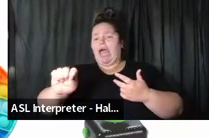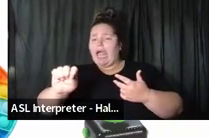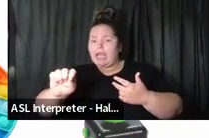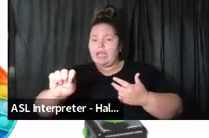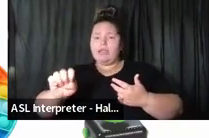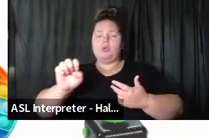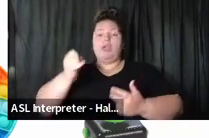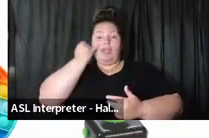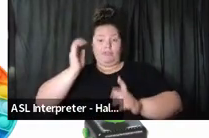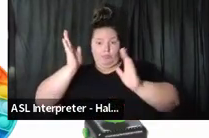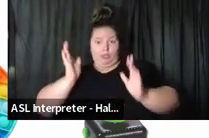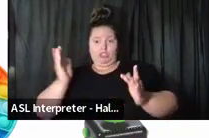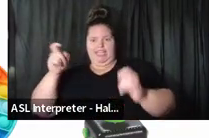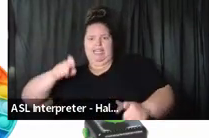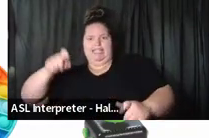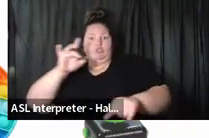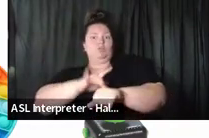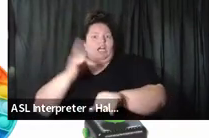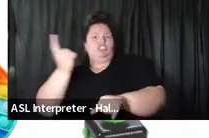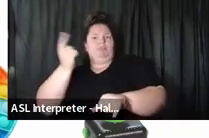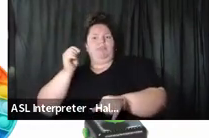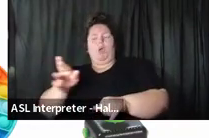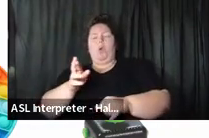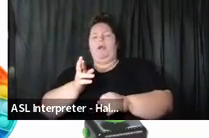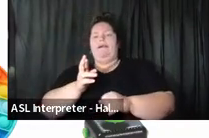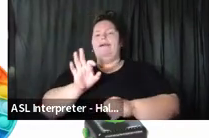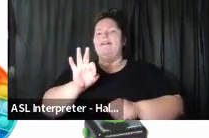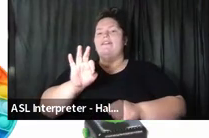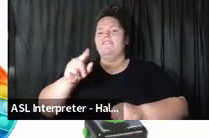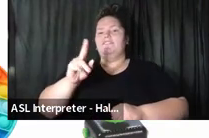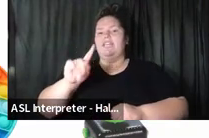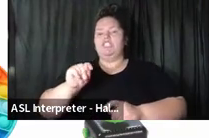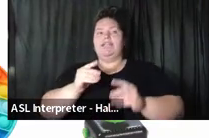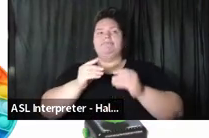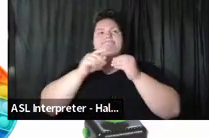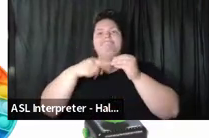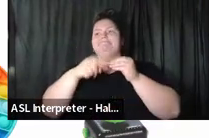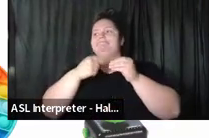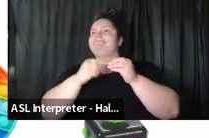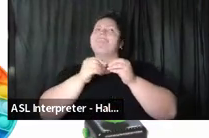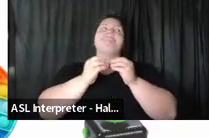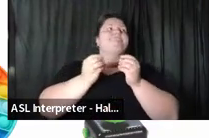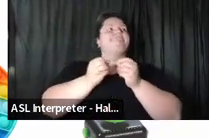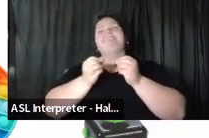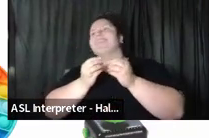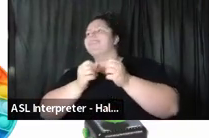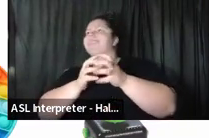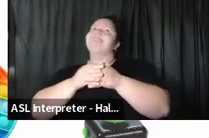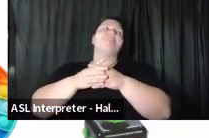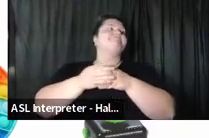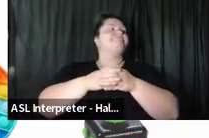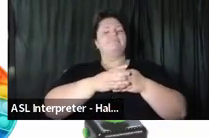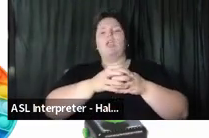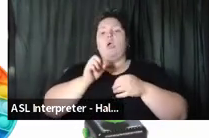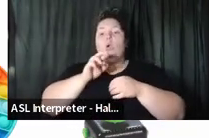need to touch or fidget with something to have that self-regulation. Also like oral sensory, so utilizing